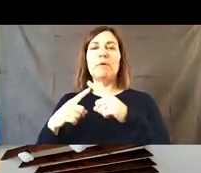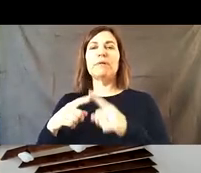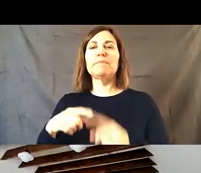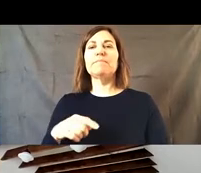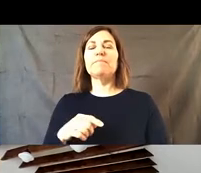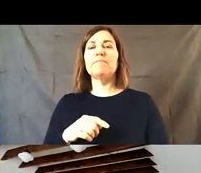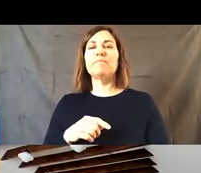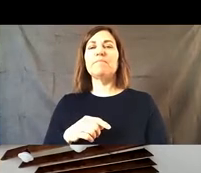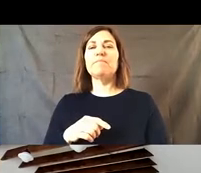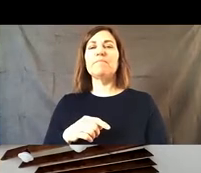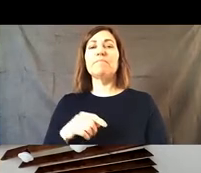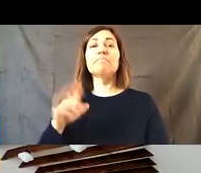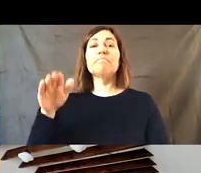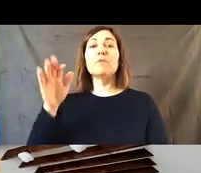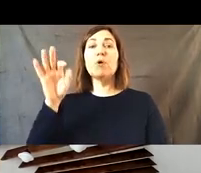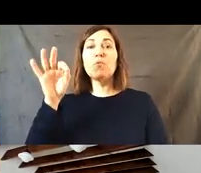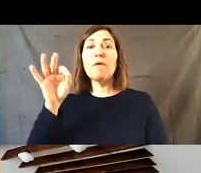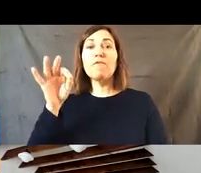Reverend Burgess.